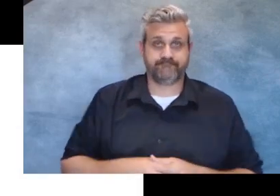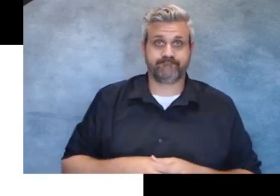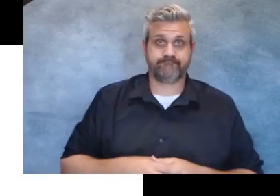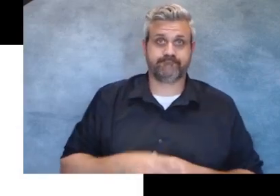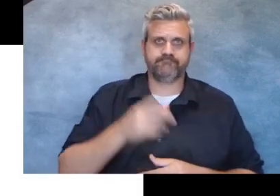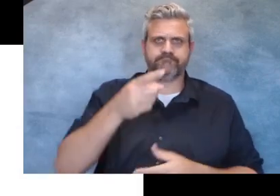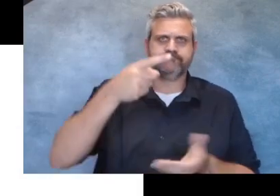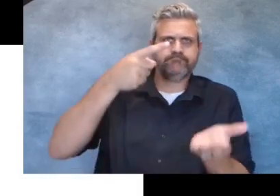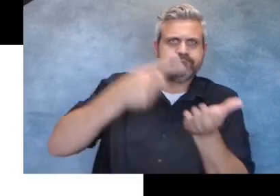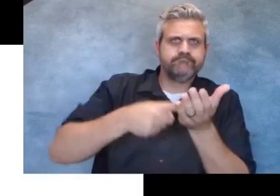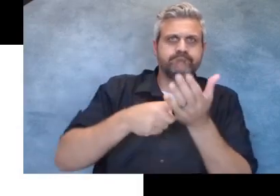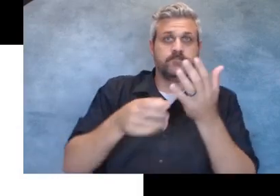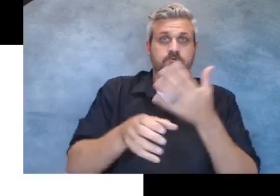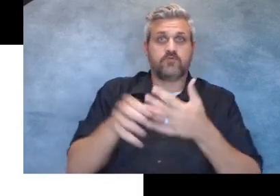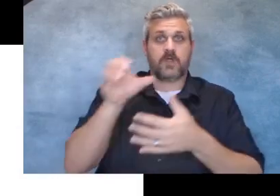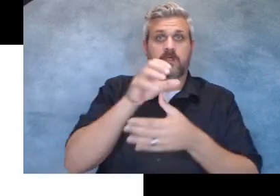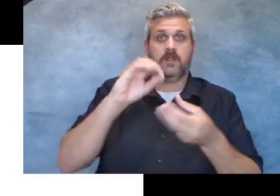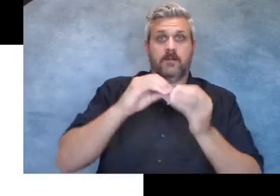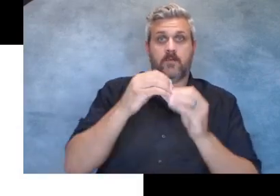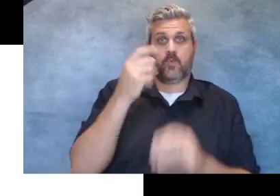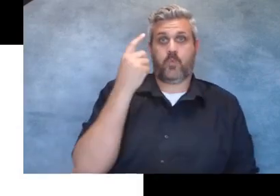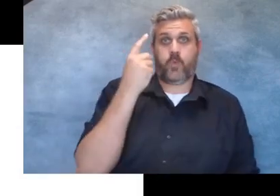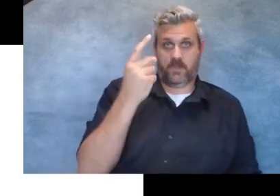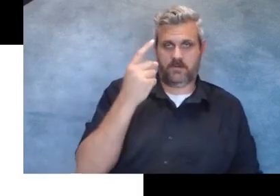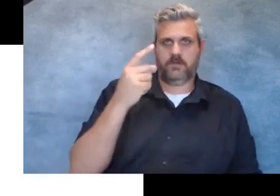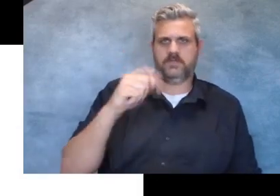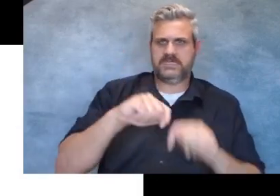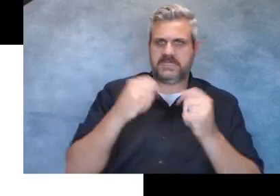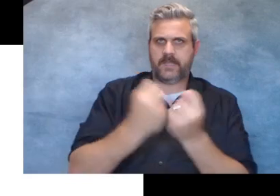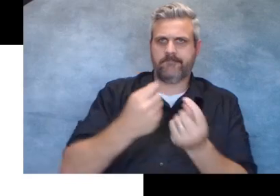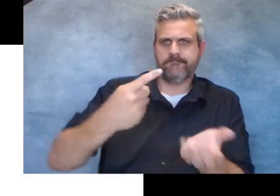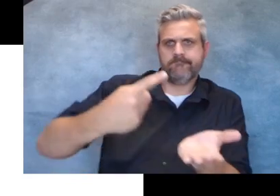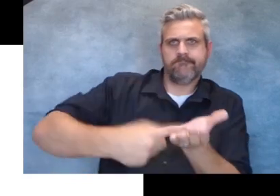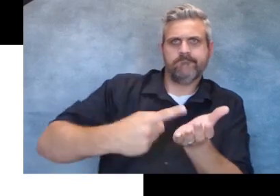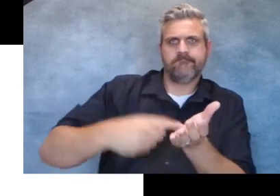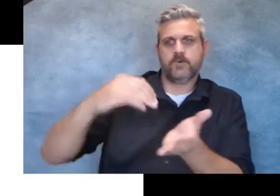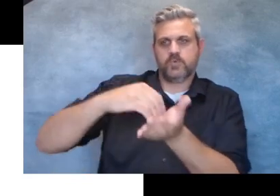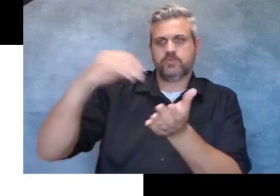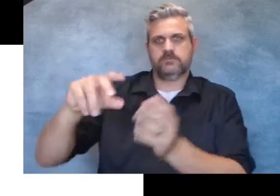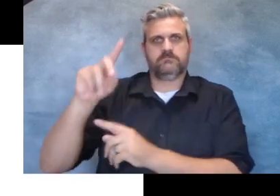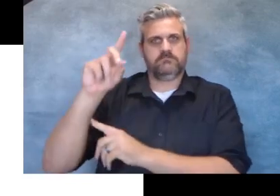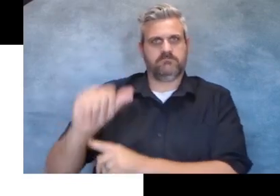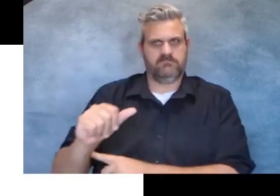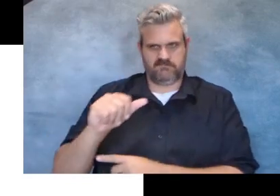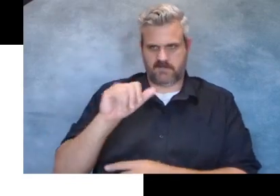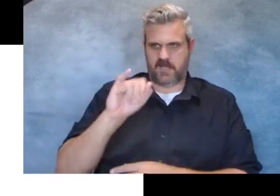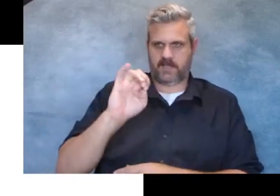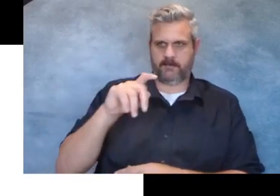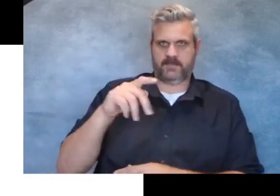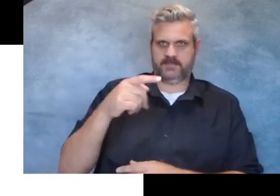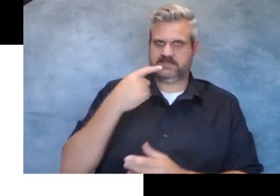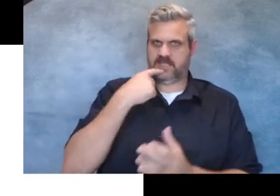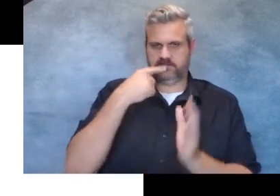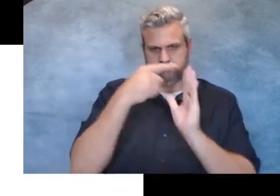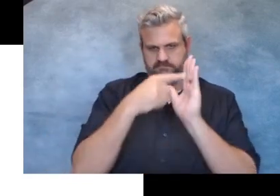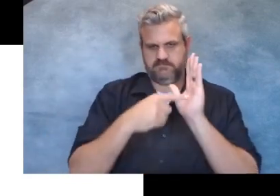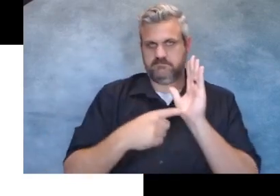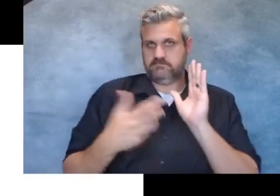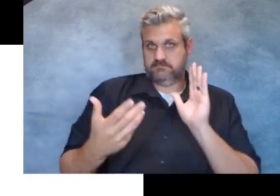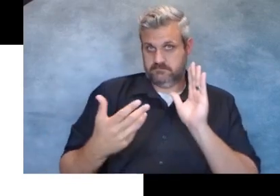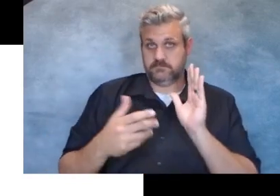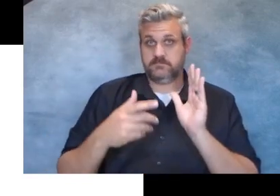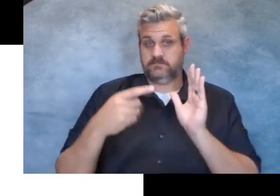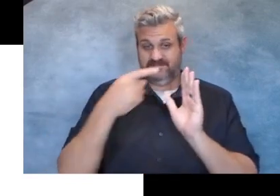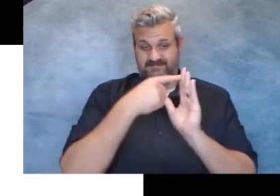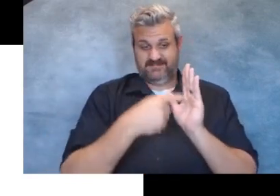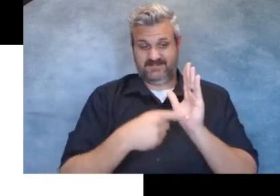When discussing Criterion 1, the team will talk about the student's disabilities and the contents of the student's IEP. The information provided